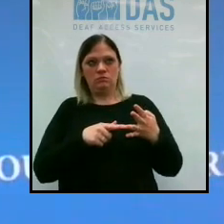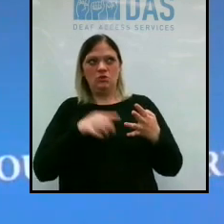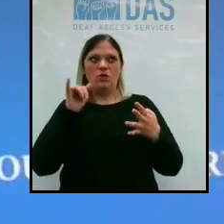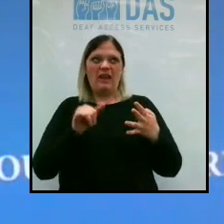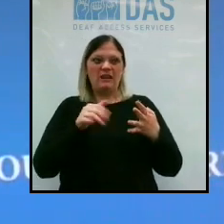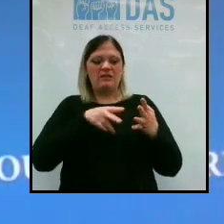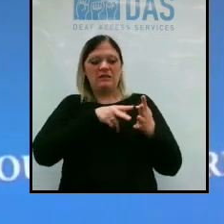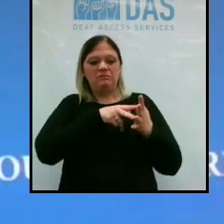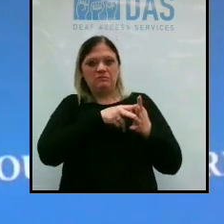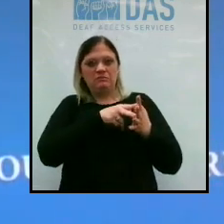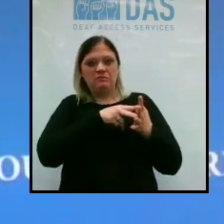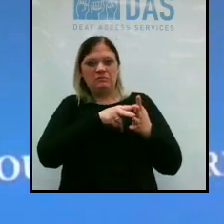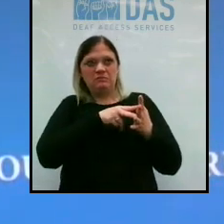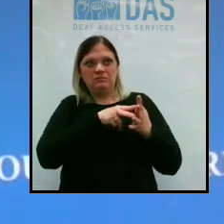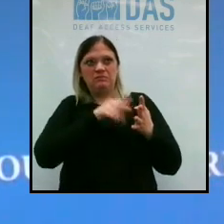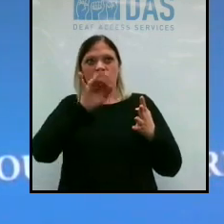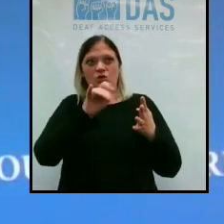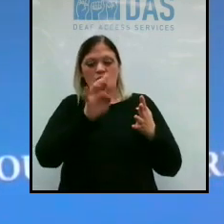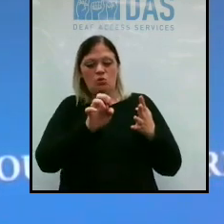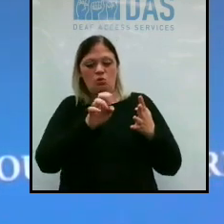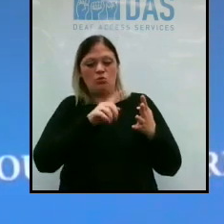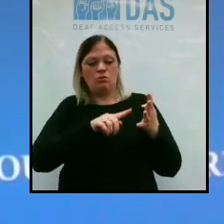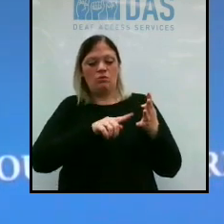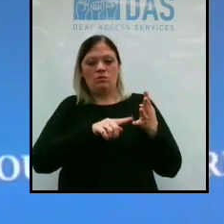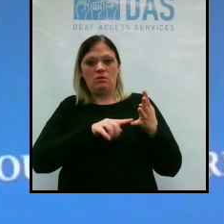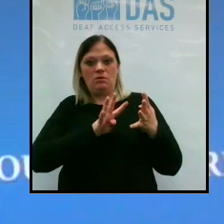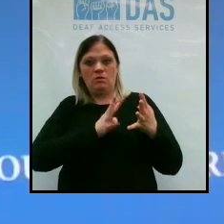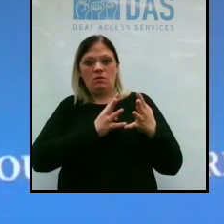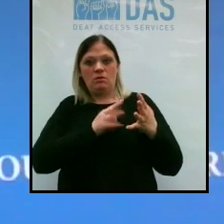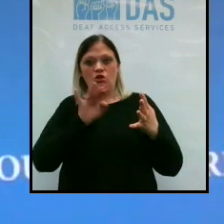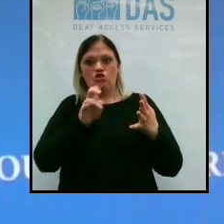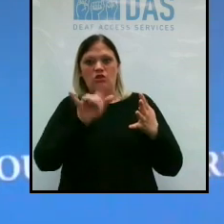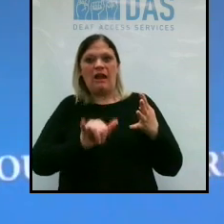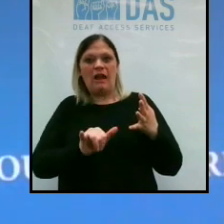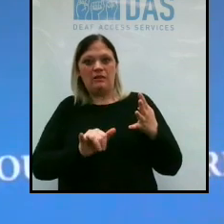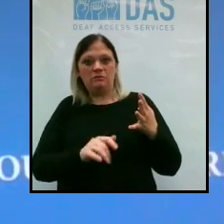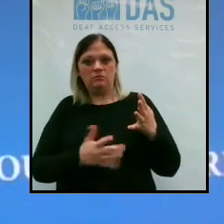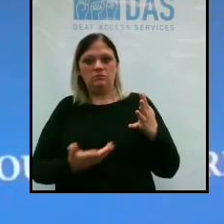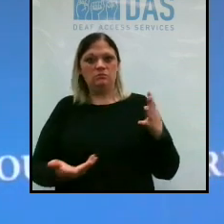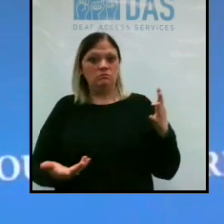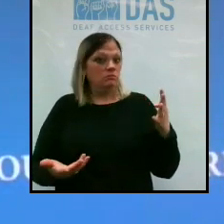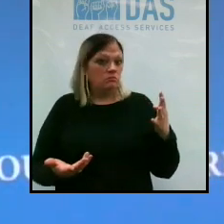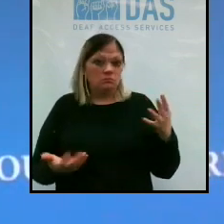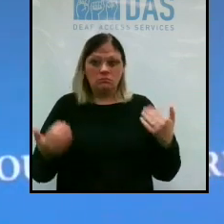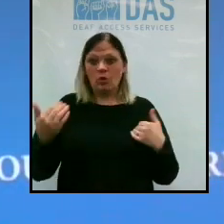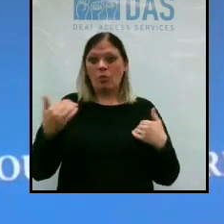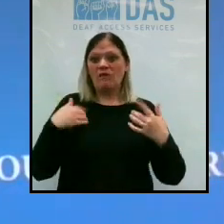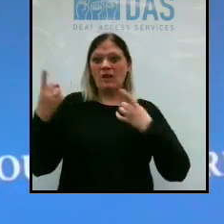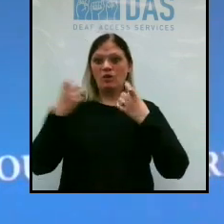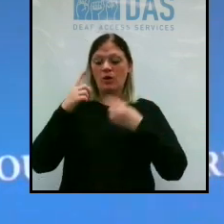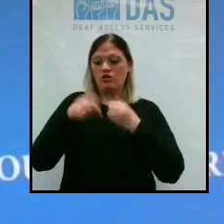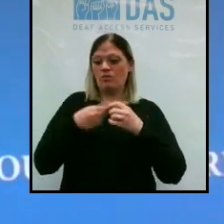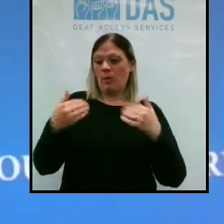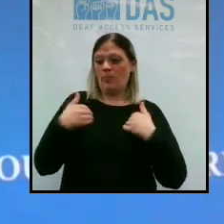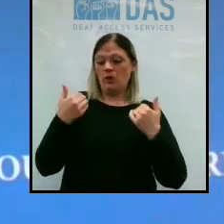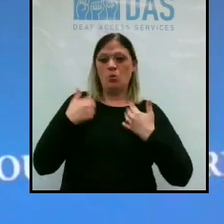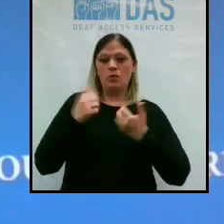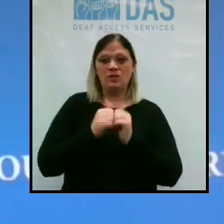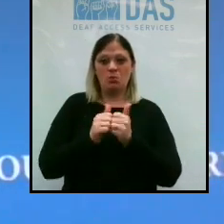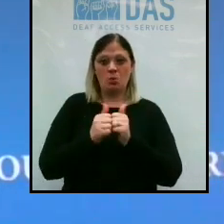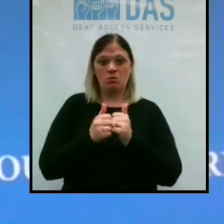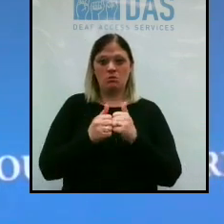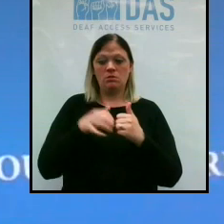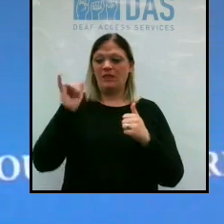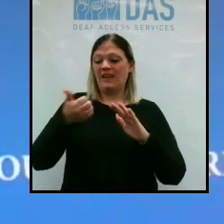mid-June, and in phase 4, we're talking sometime in July. I've had some questions with regards to youth sports, and youth sports fall under